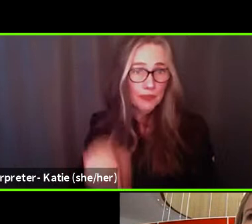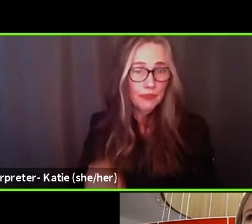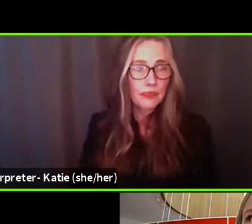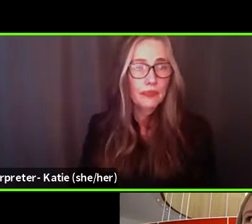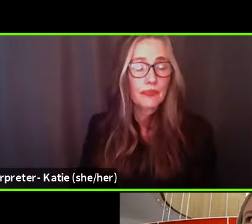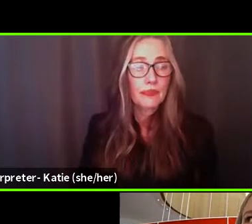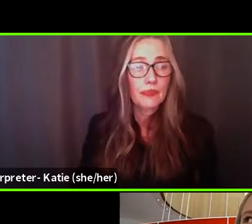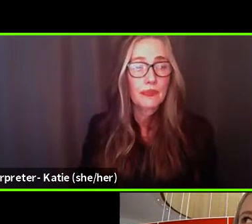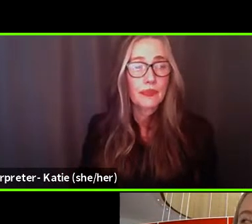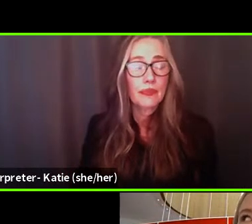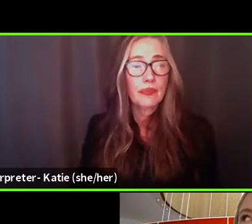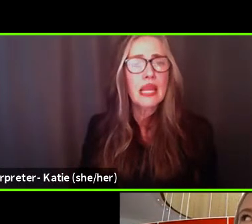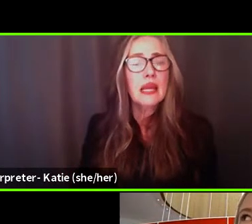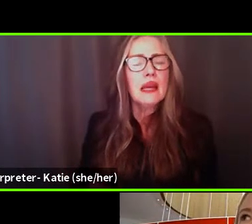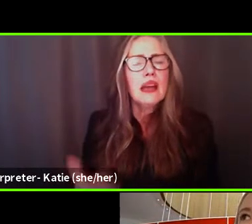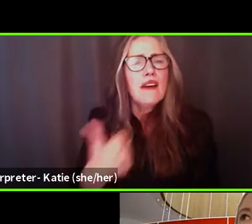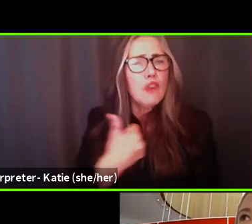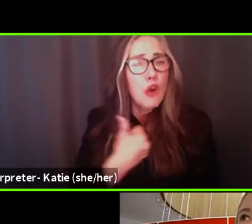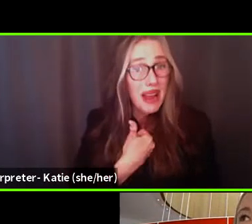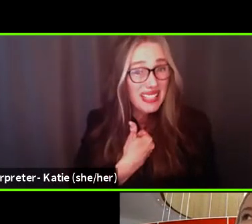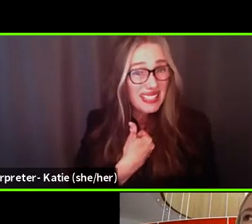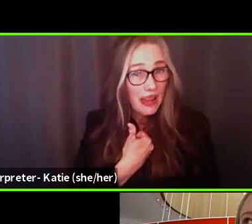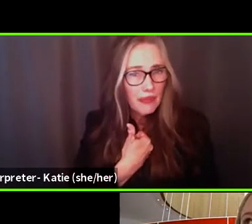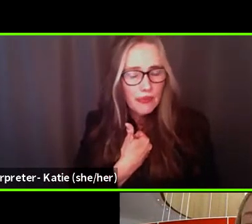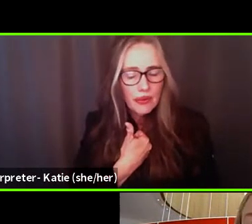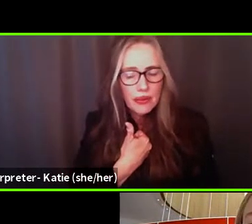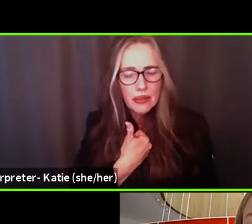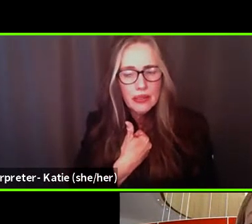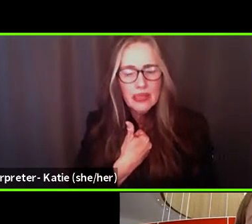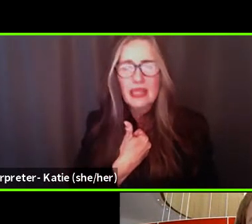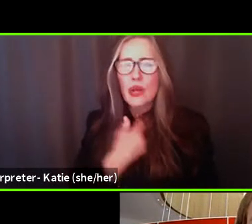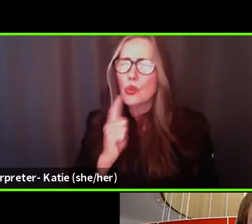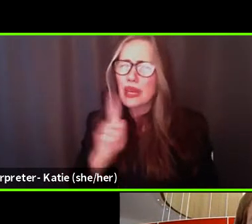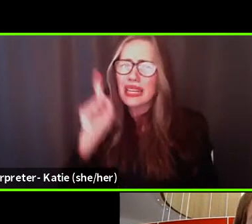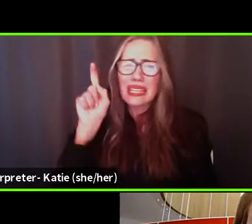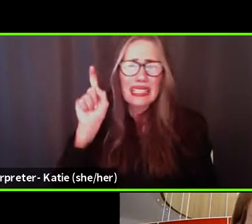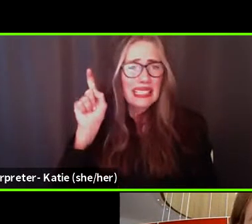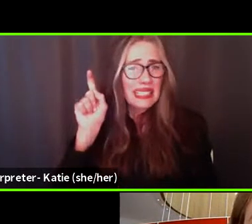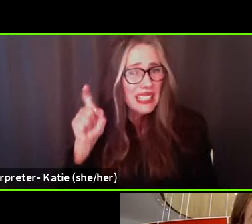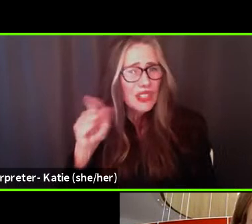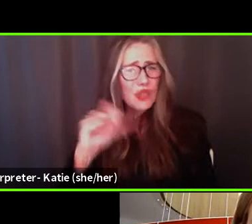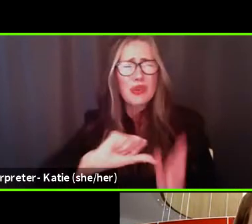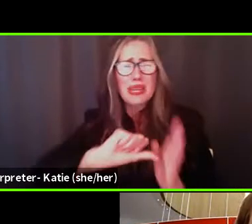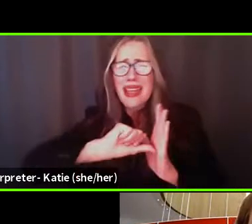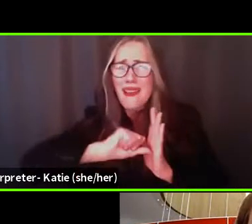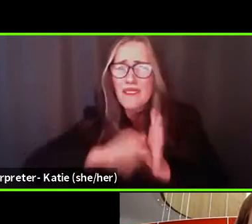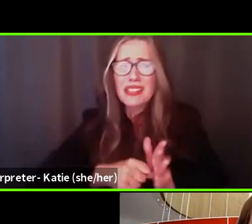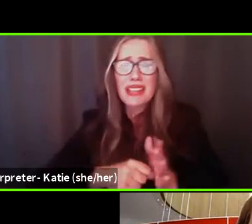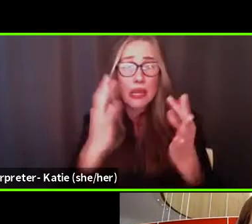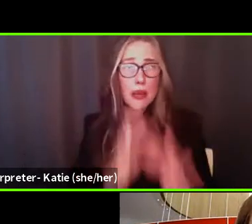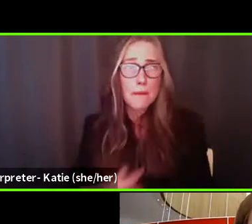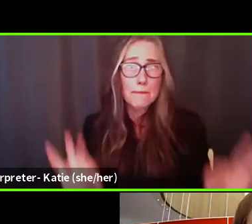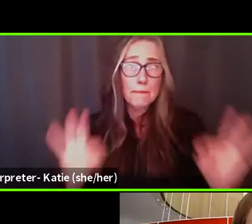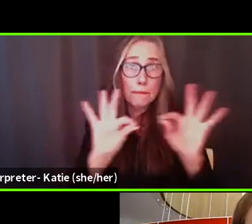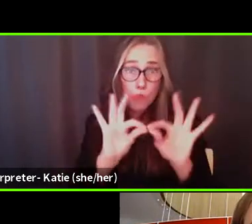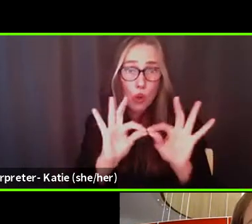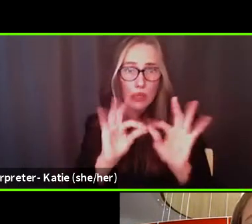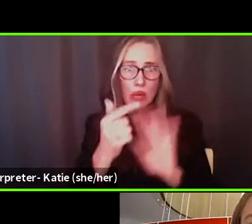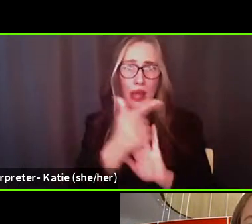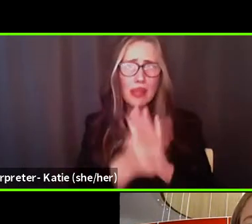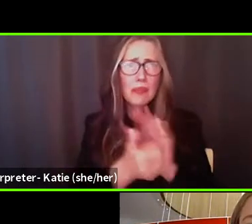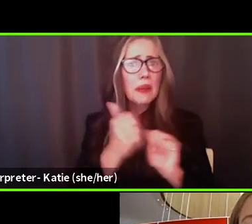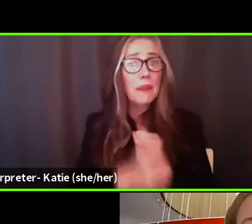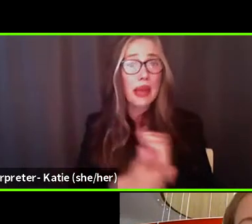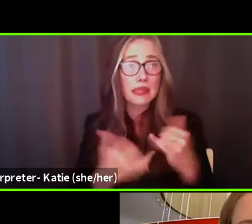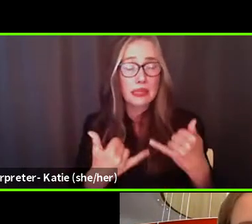highlighting how important important is that this bill passes right now so to be clear